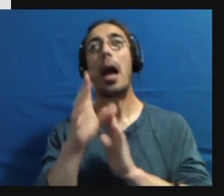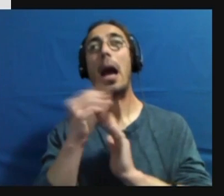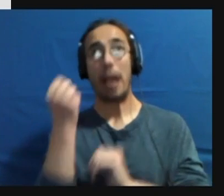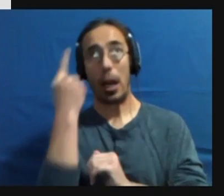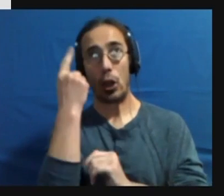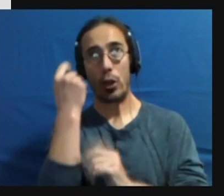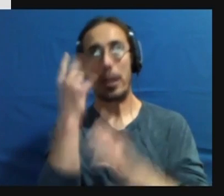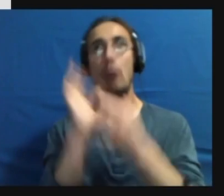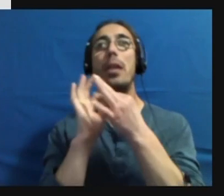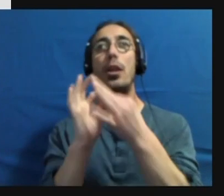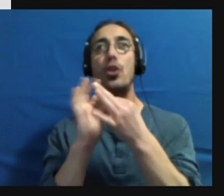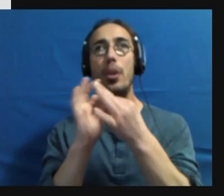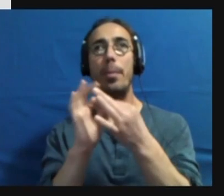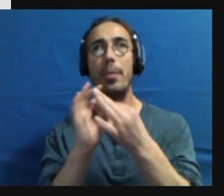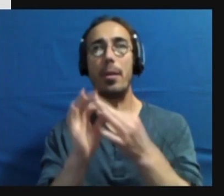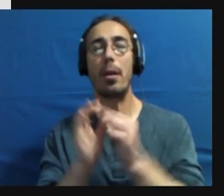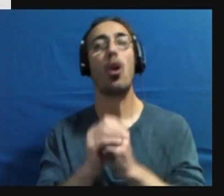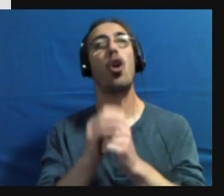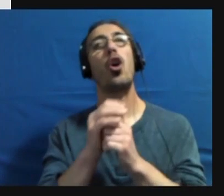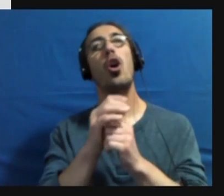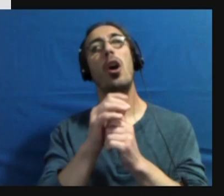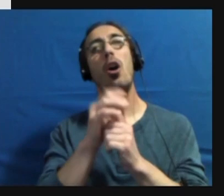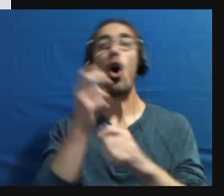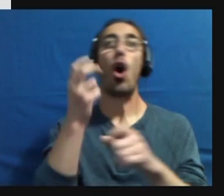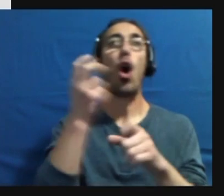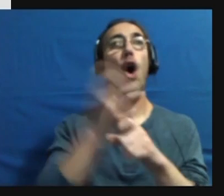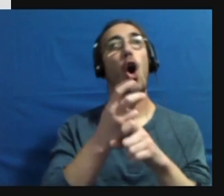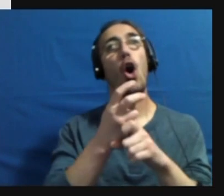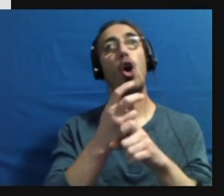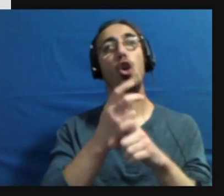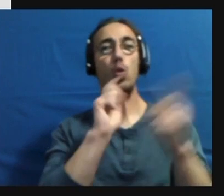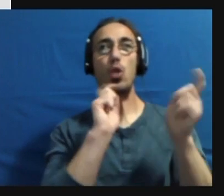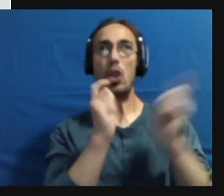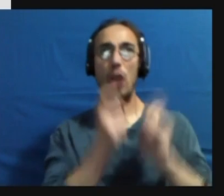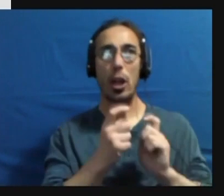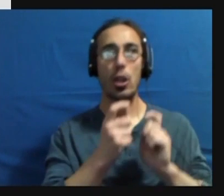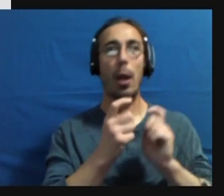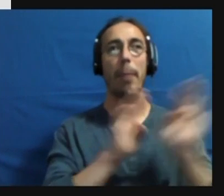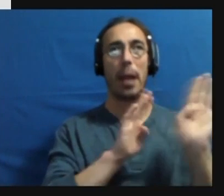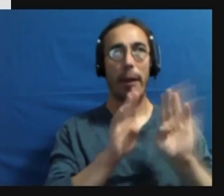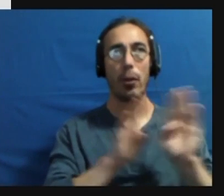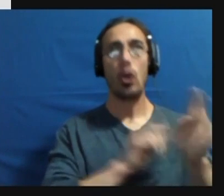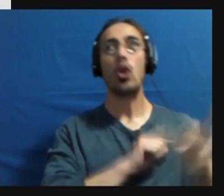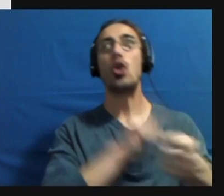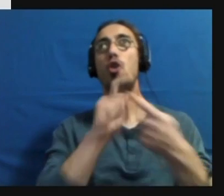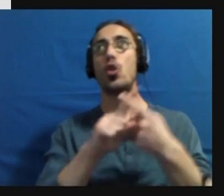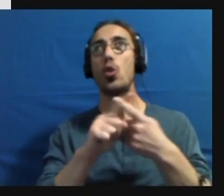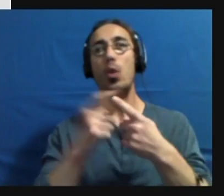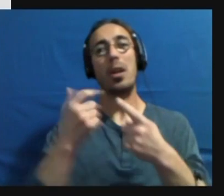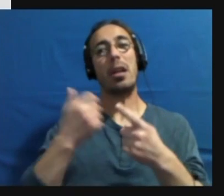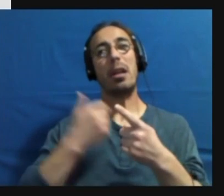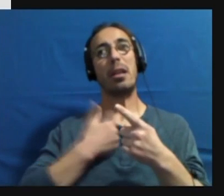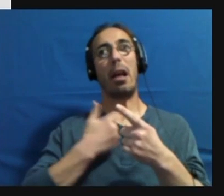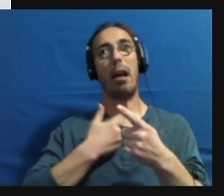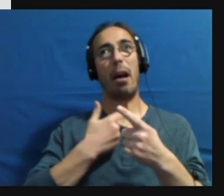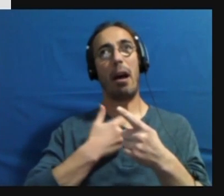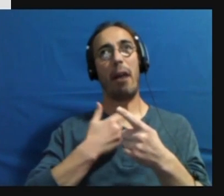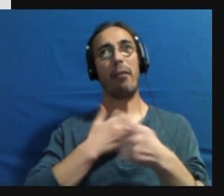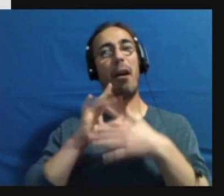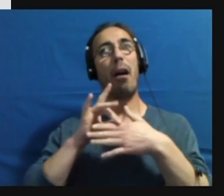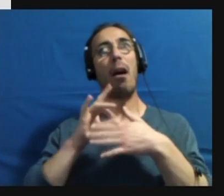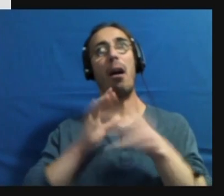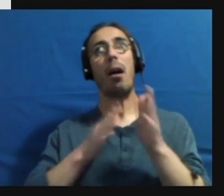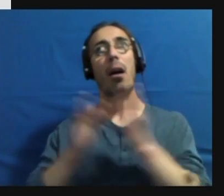relationships, ranging from difficulties in adjusting behavior to suit various social contexts, to difficulties in